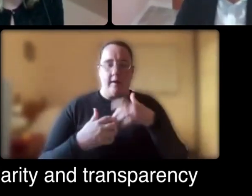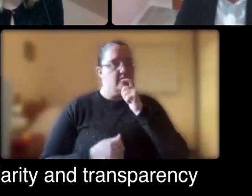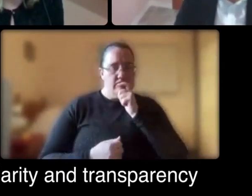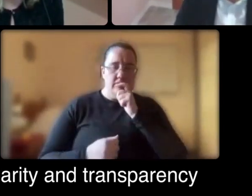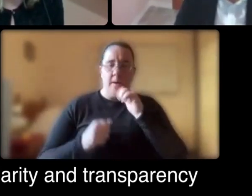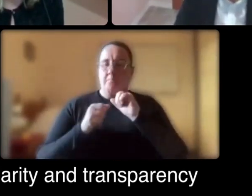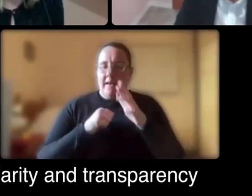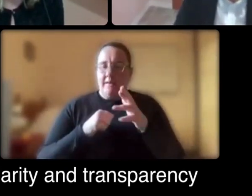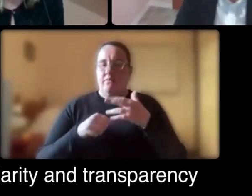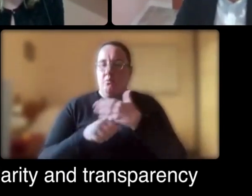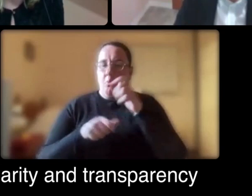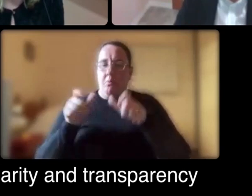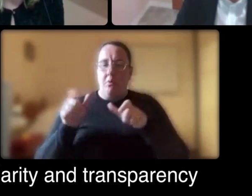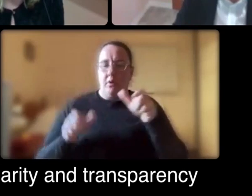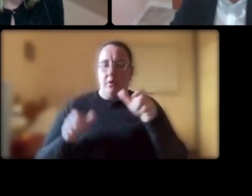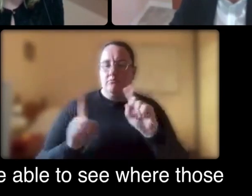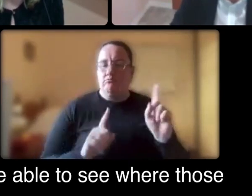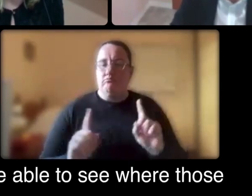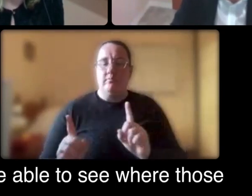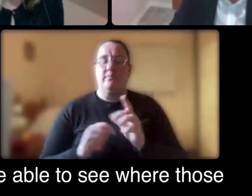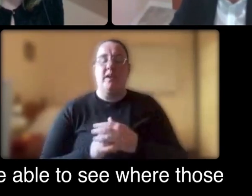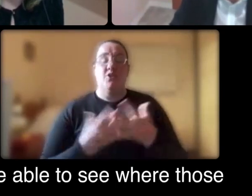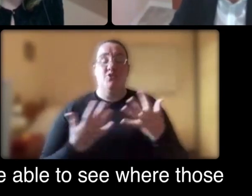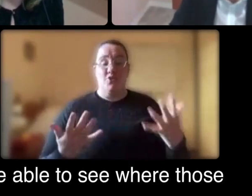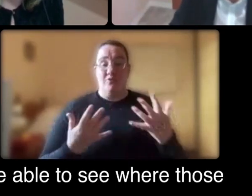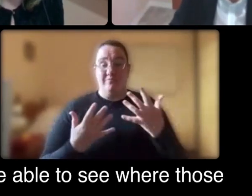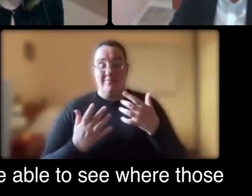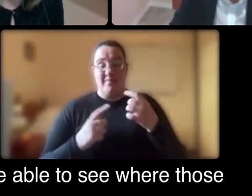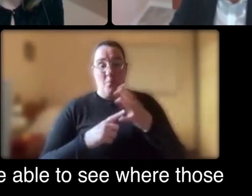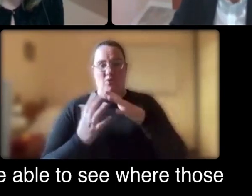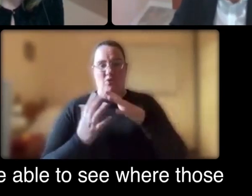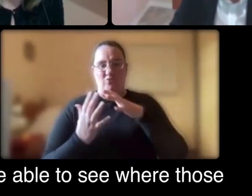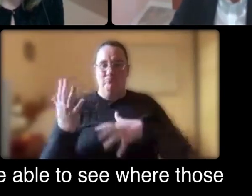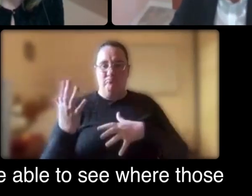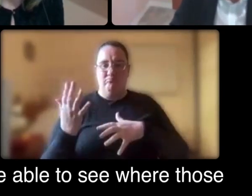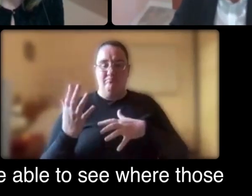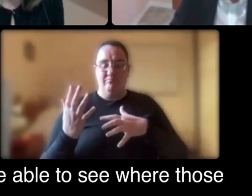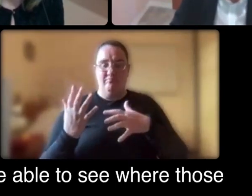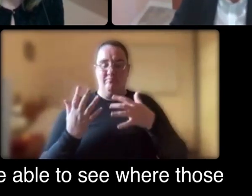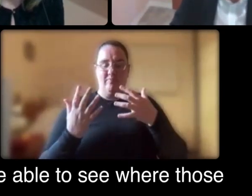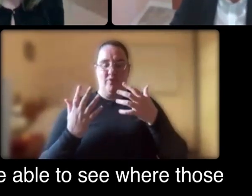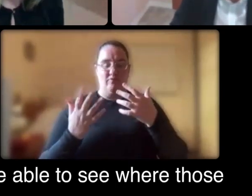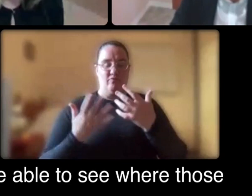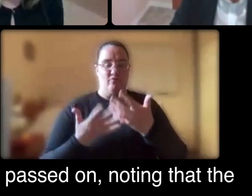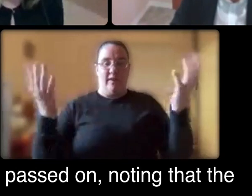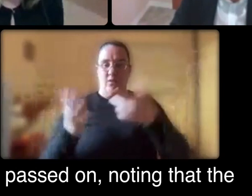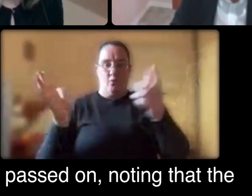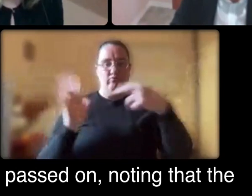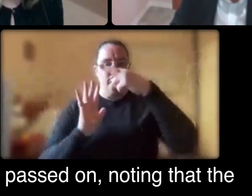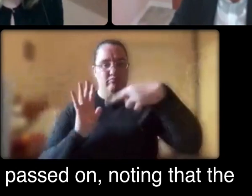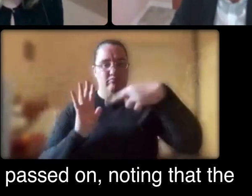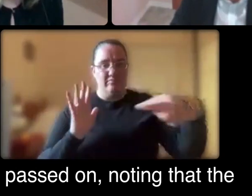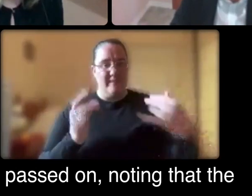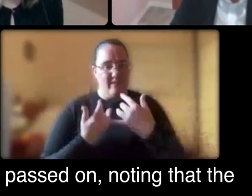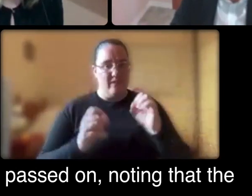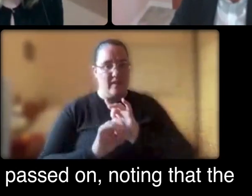that is a kind of a clarity and transparency mechanism where we will be able to see where those